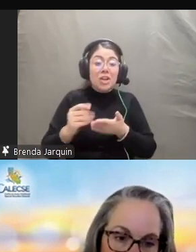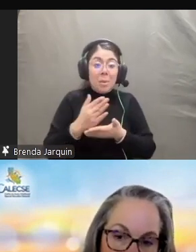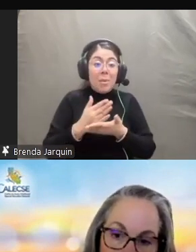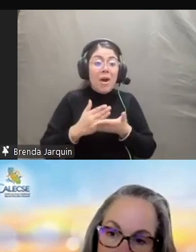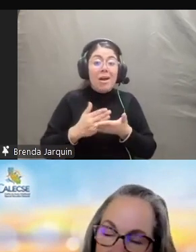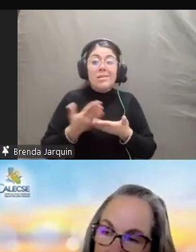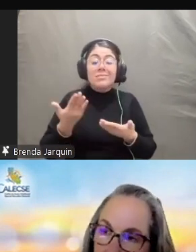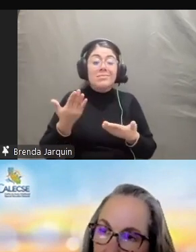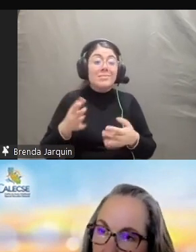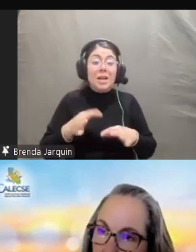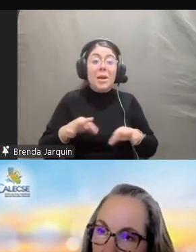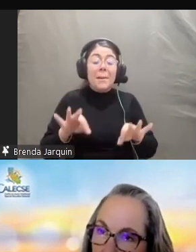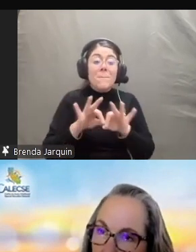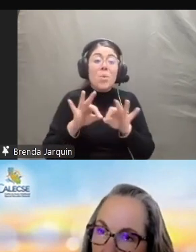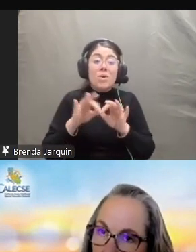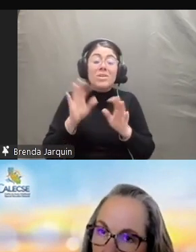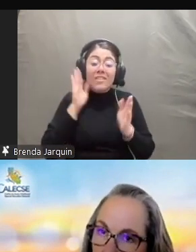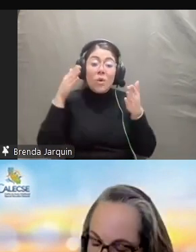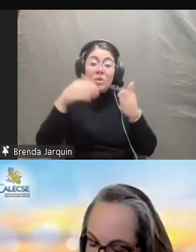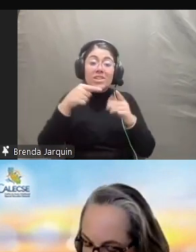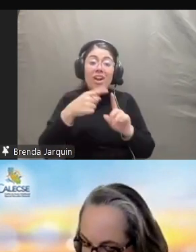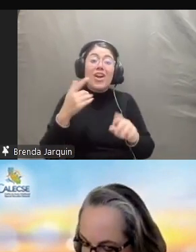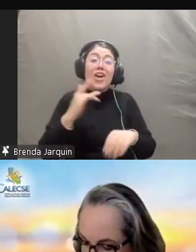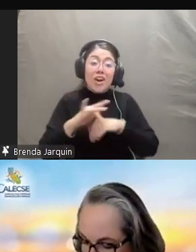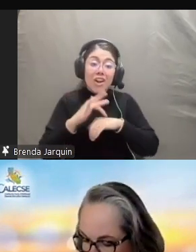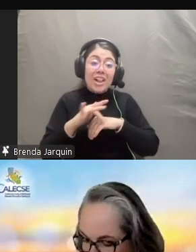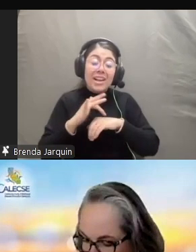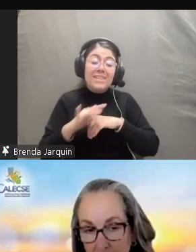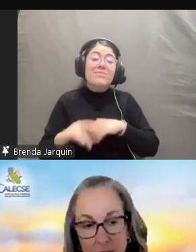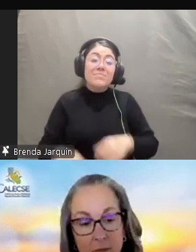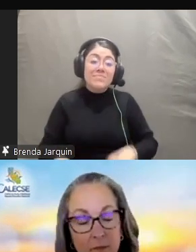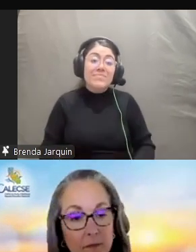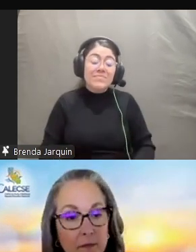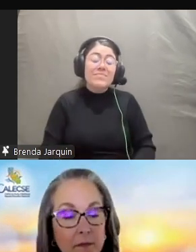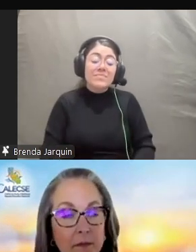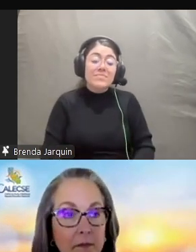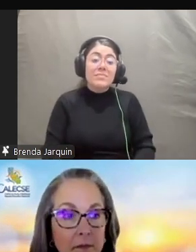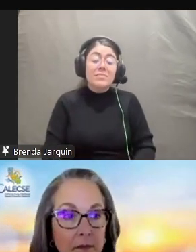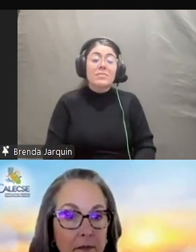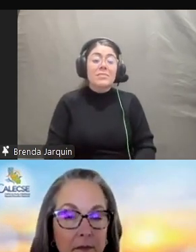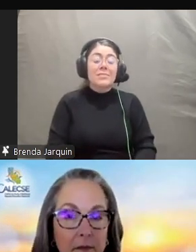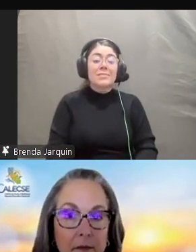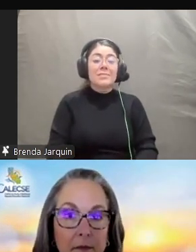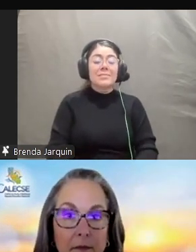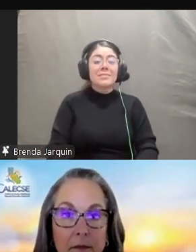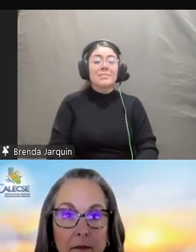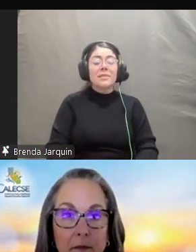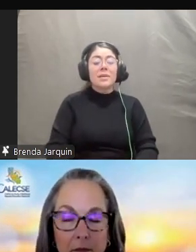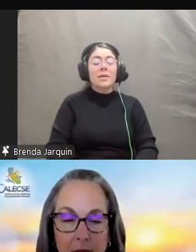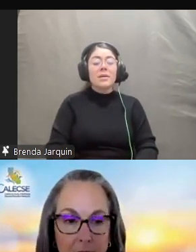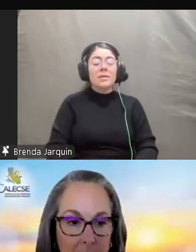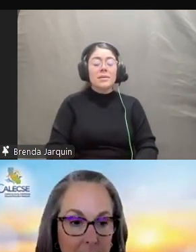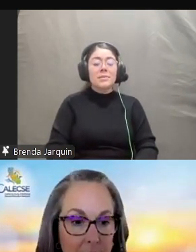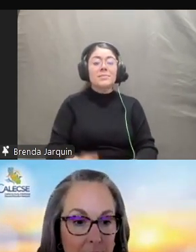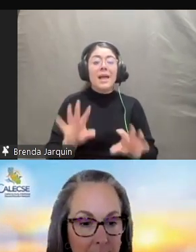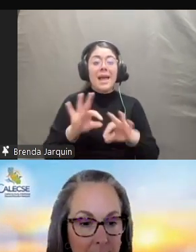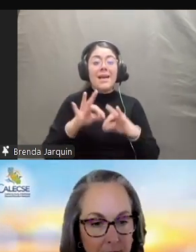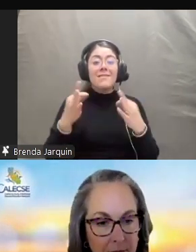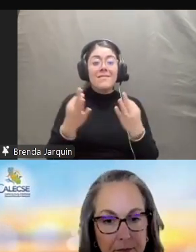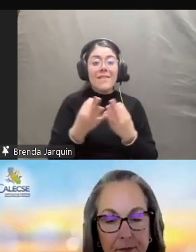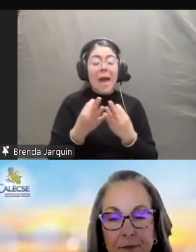did we communicate across our early Head Starts, our family empowerment centers, and other collaborative